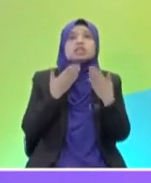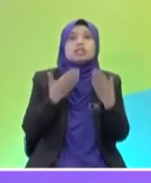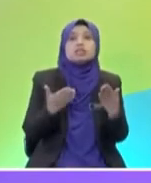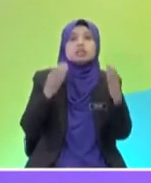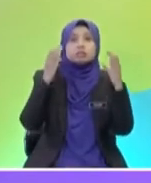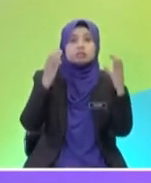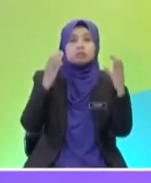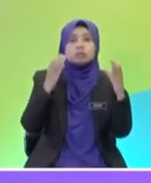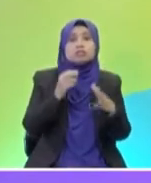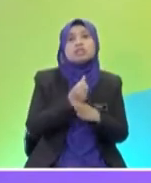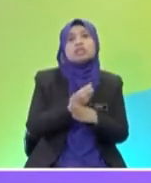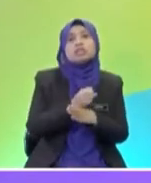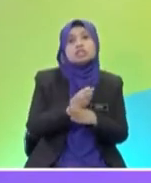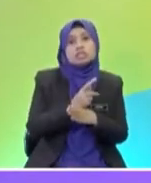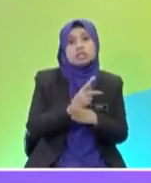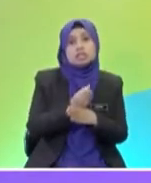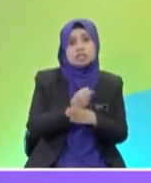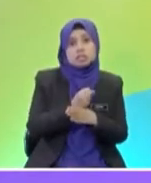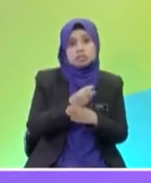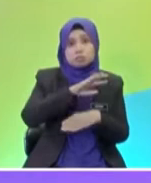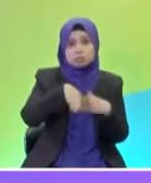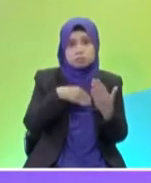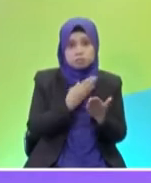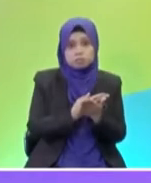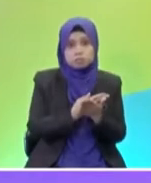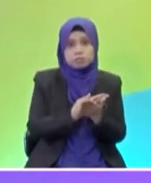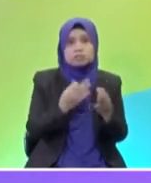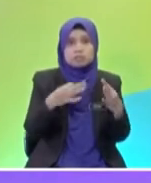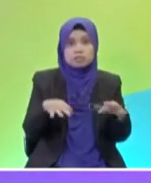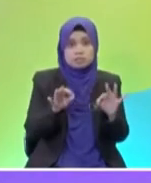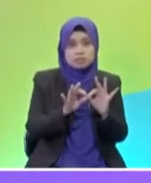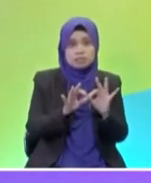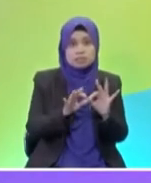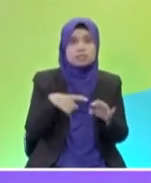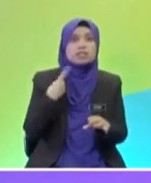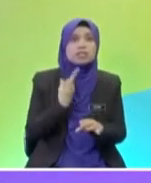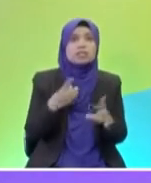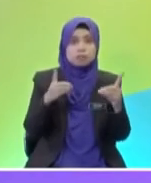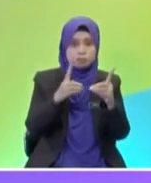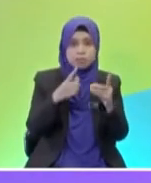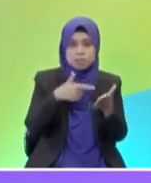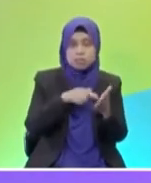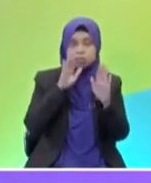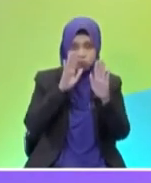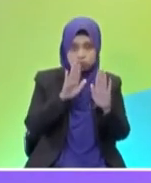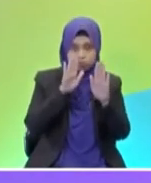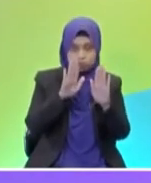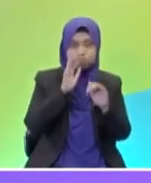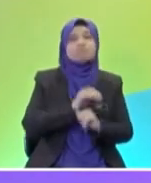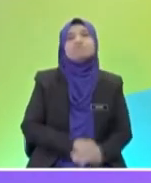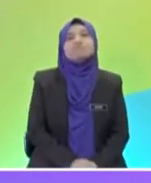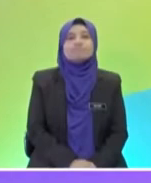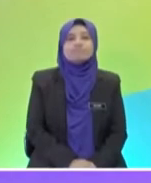teacher, on sharing with us more on factors that affects threat of extinction. But we'll be right back after a short break. Don't go anywhere here at